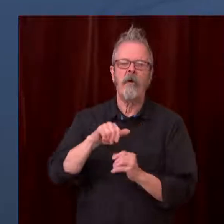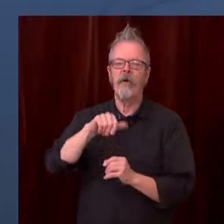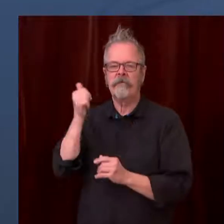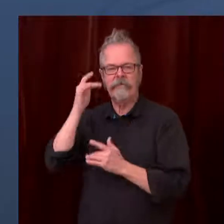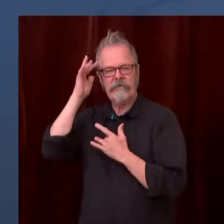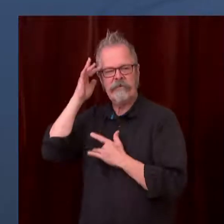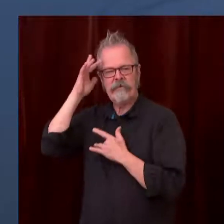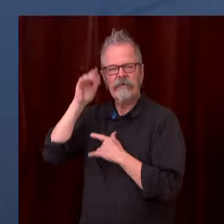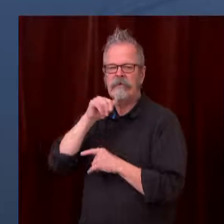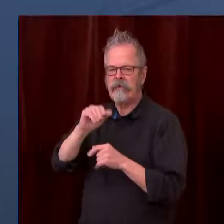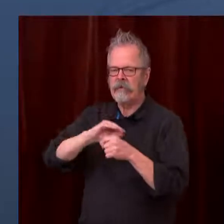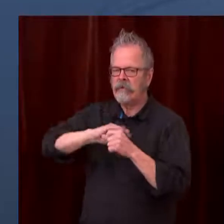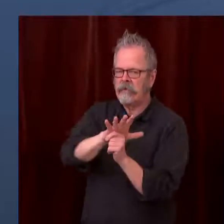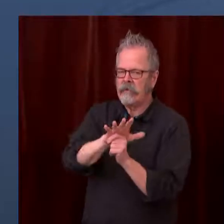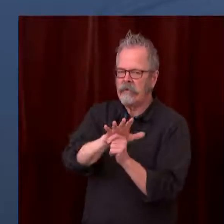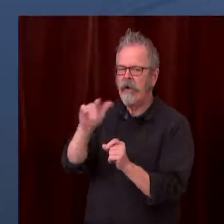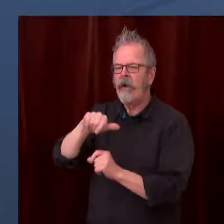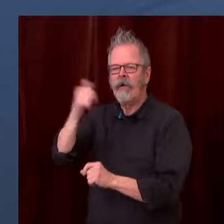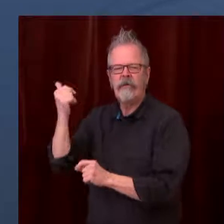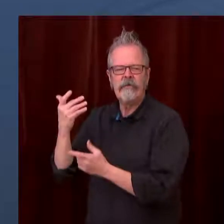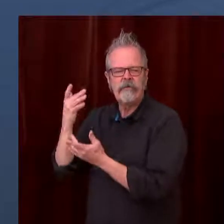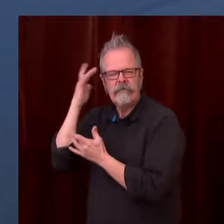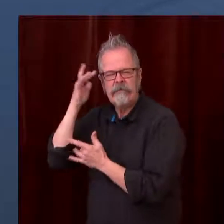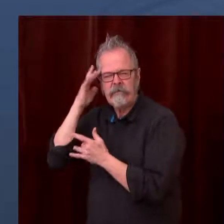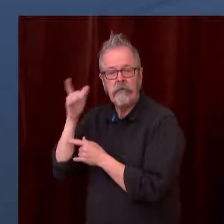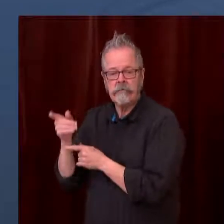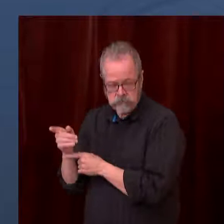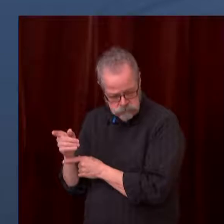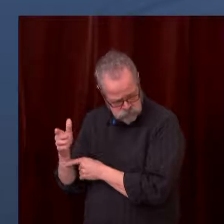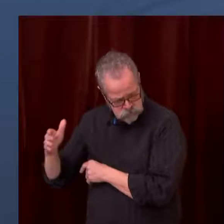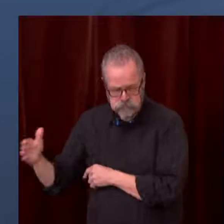older and have 1